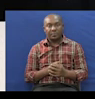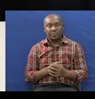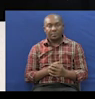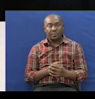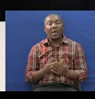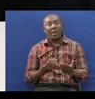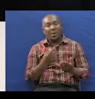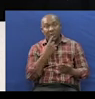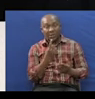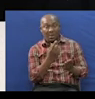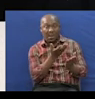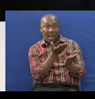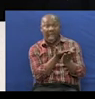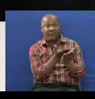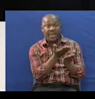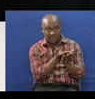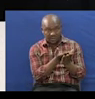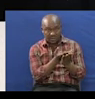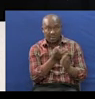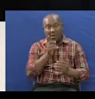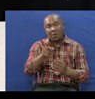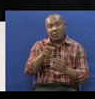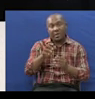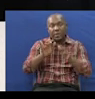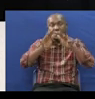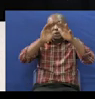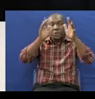We call this evidences